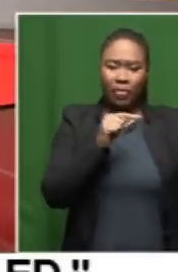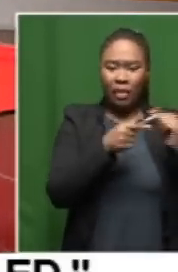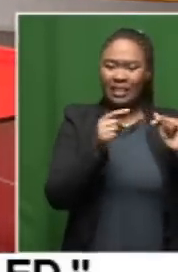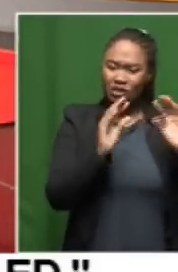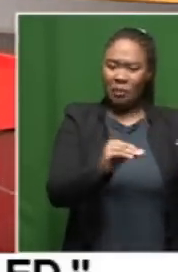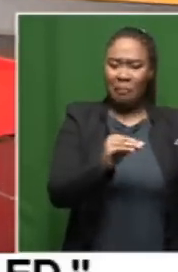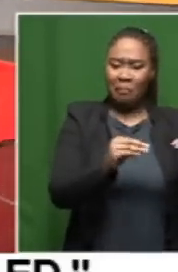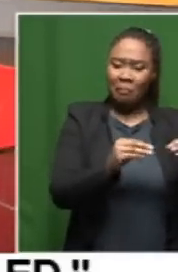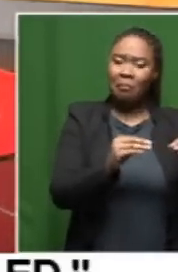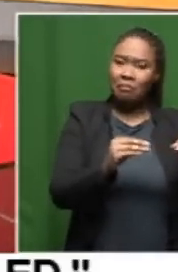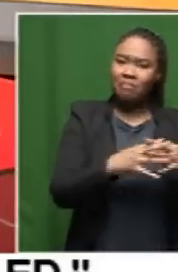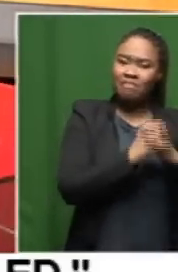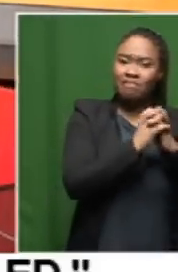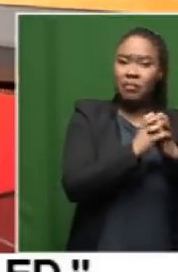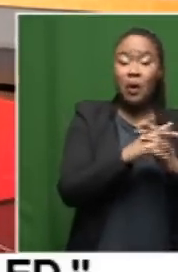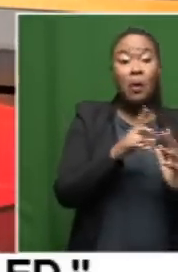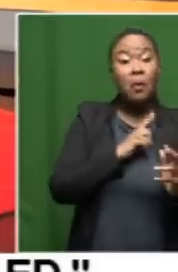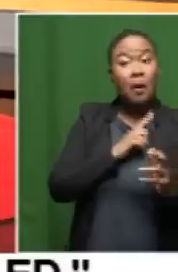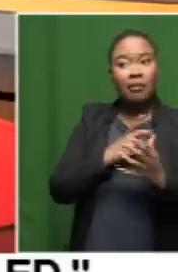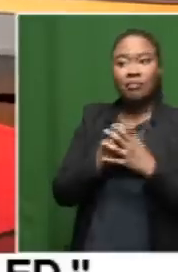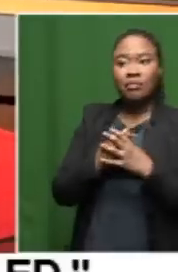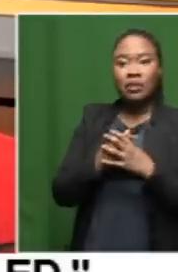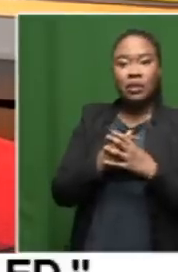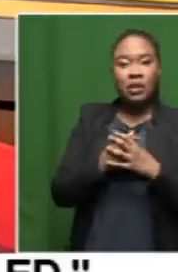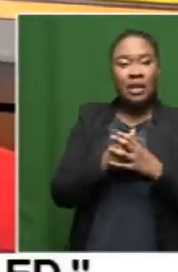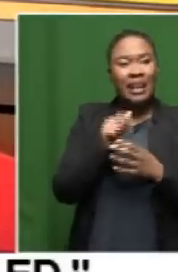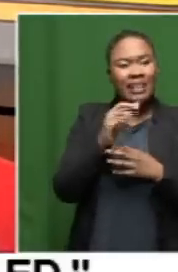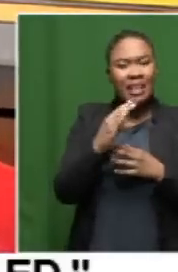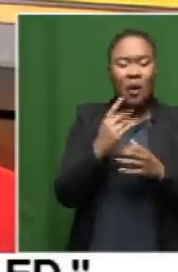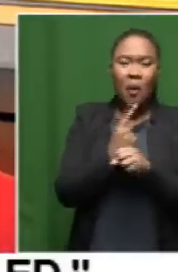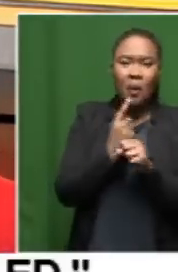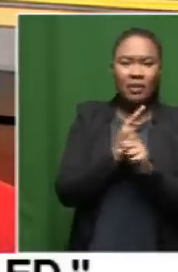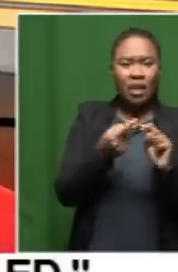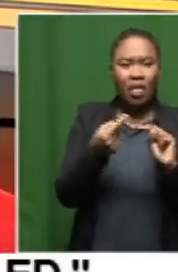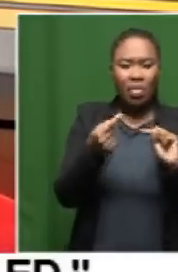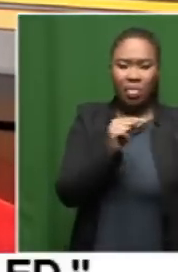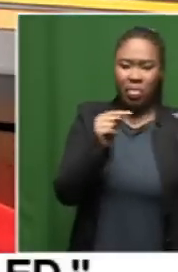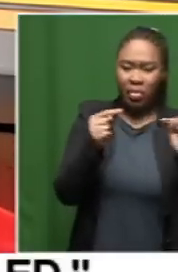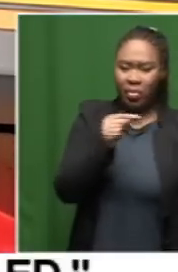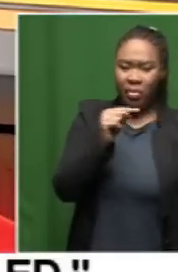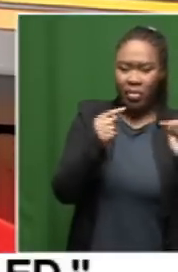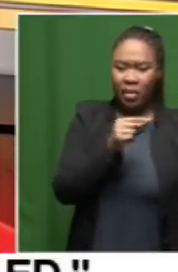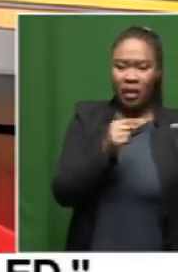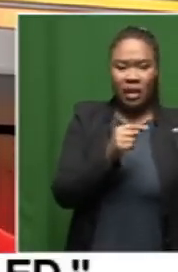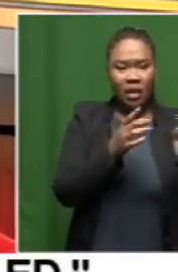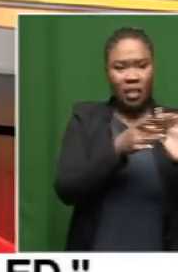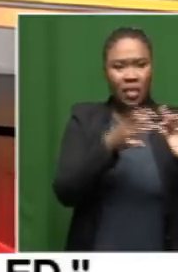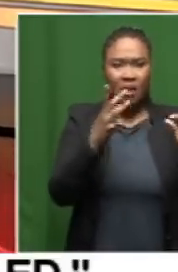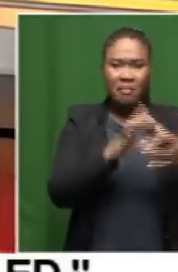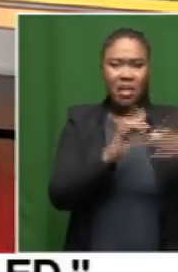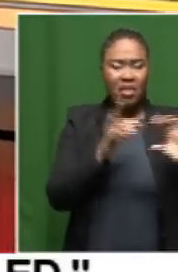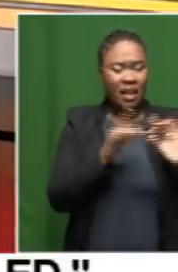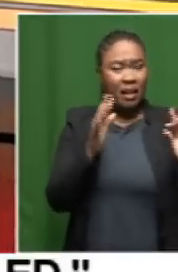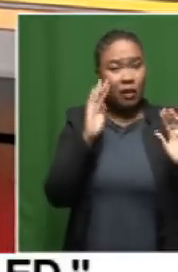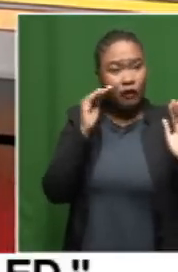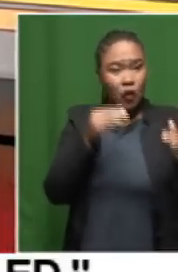ANC outside, it's when we are differing on this or that issue, instead of how to implement this issue that we agree on. So we